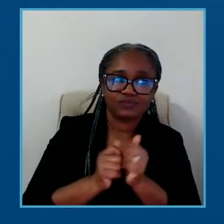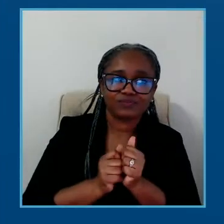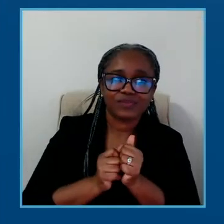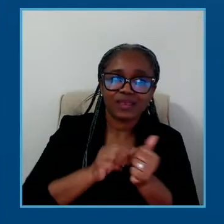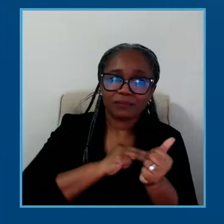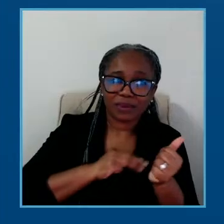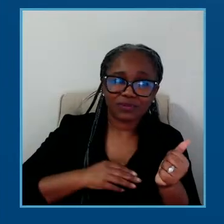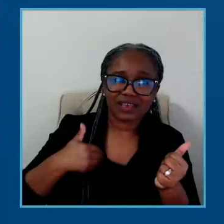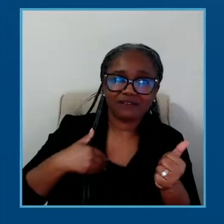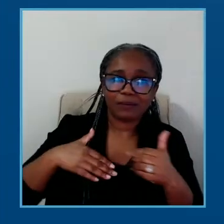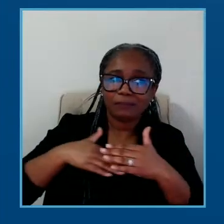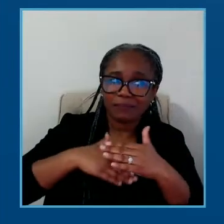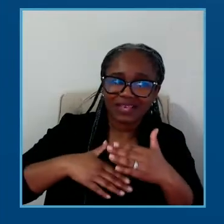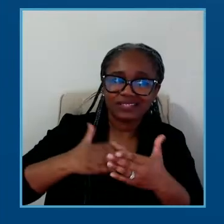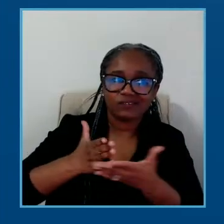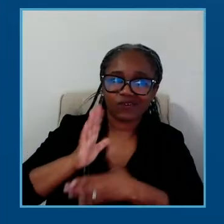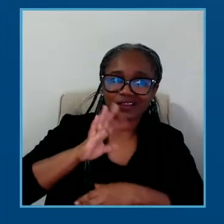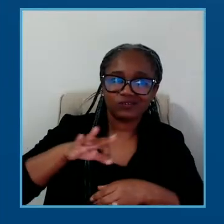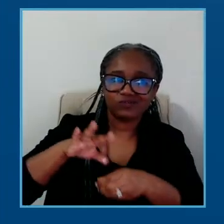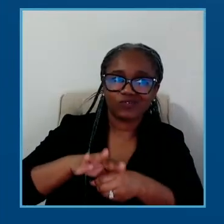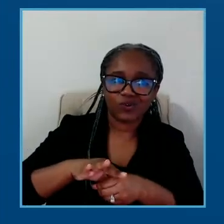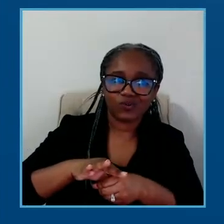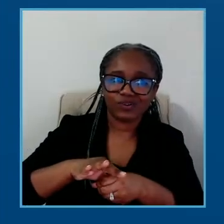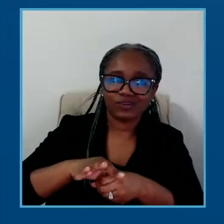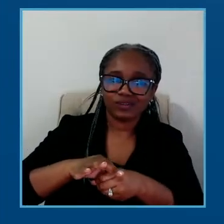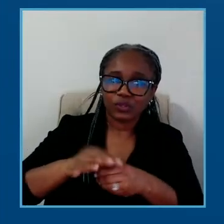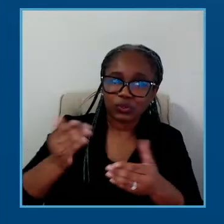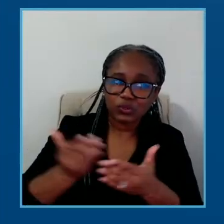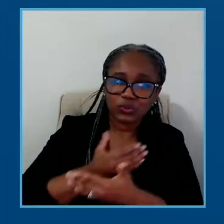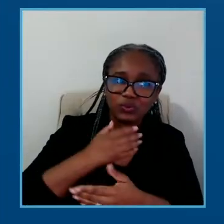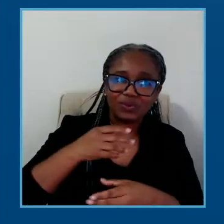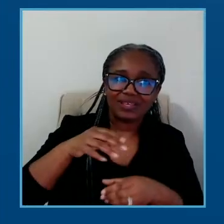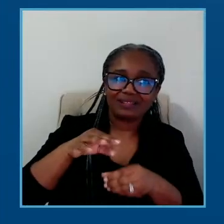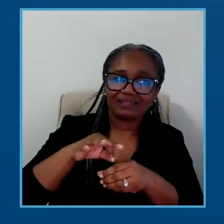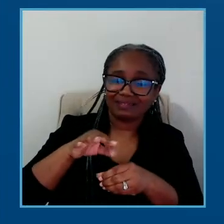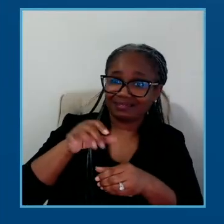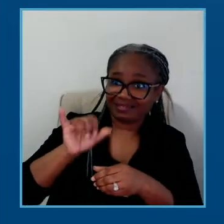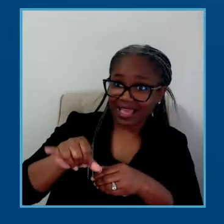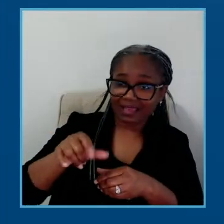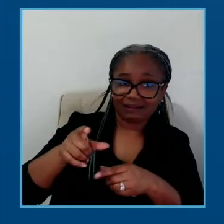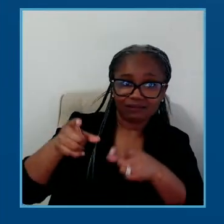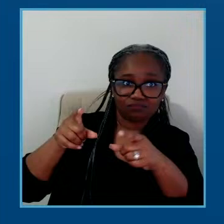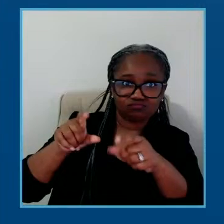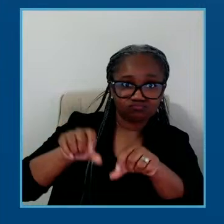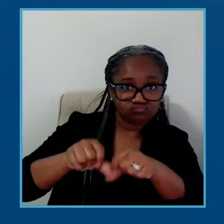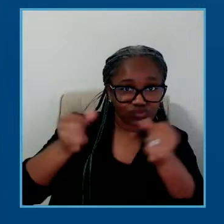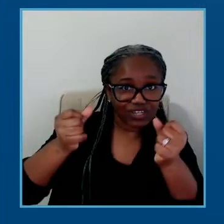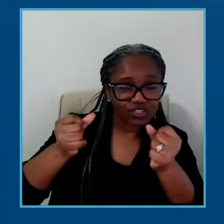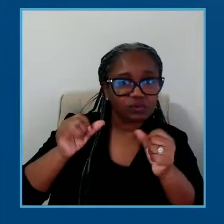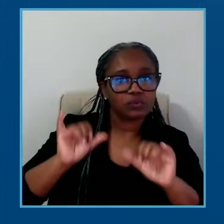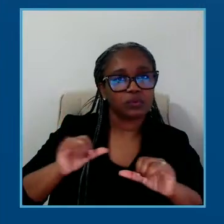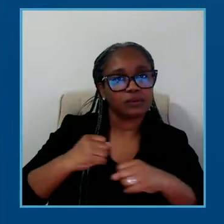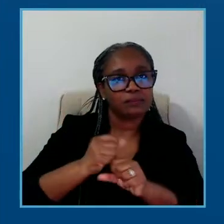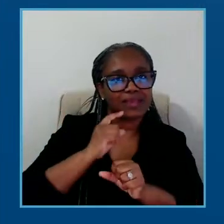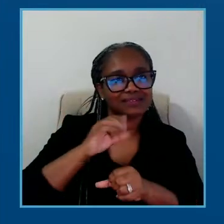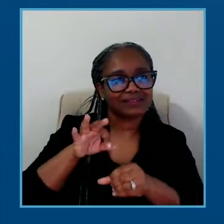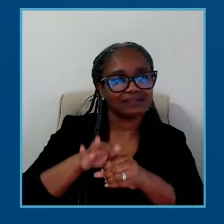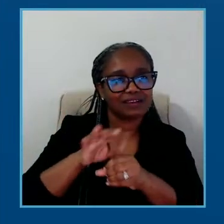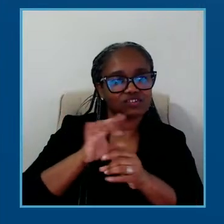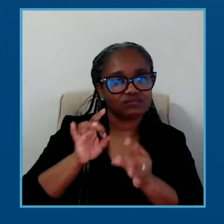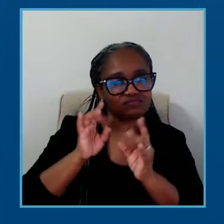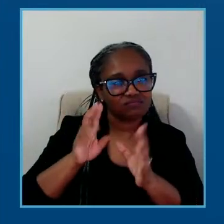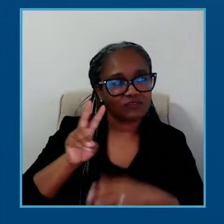last ballot, the members were then allowed to vote for a candidate of any gender. It is significant that when the members have